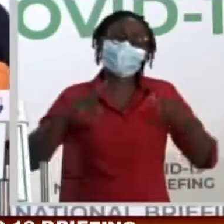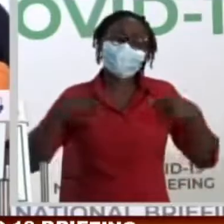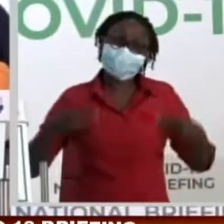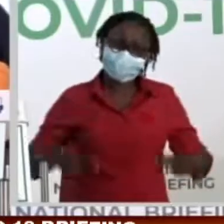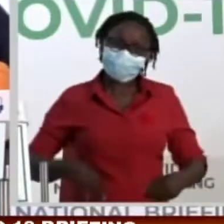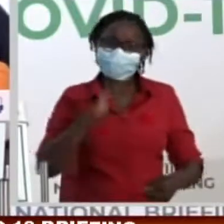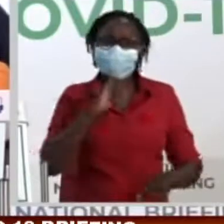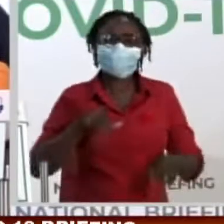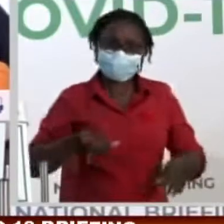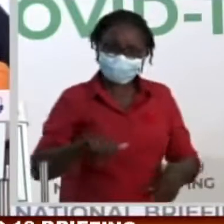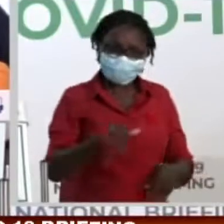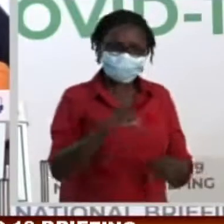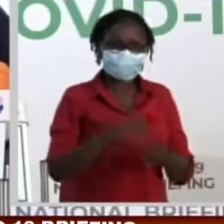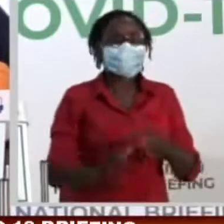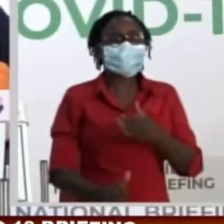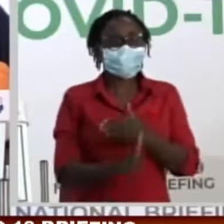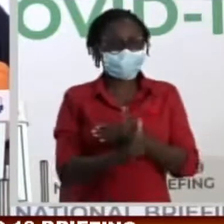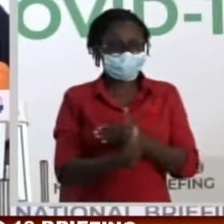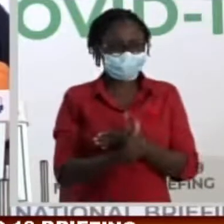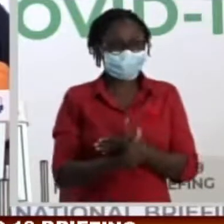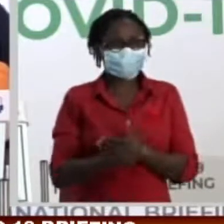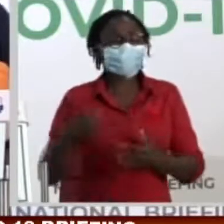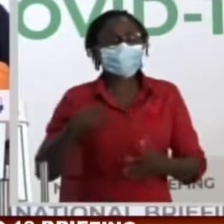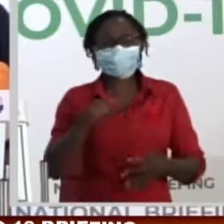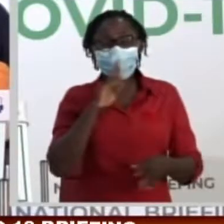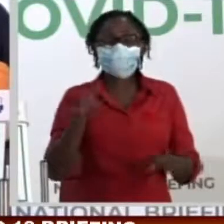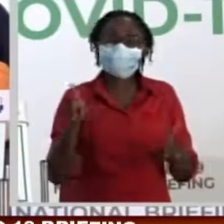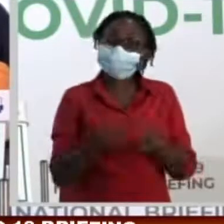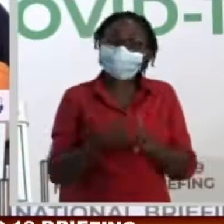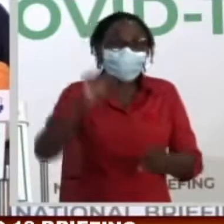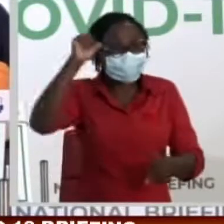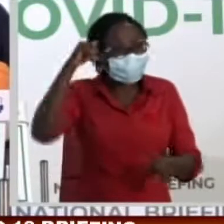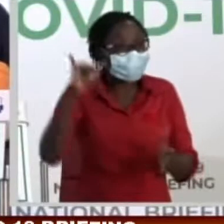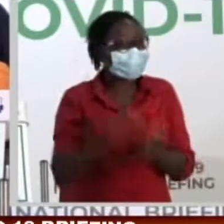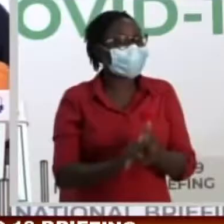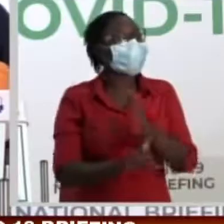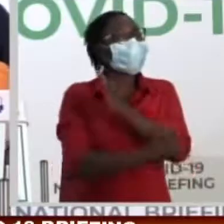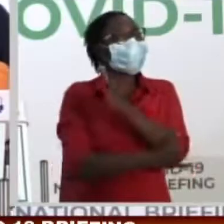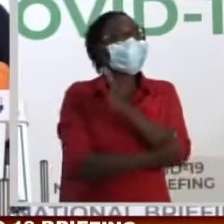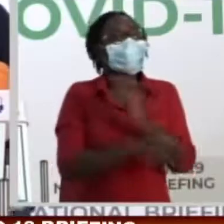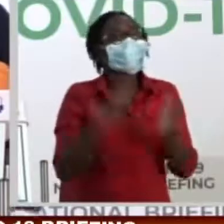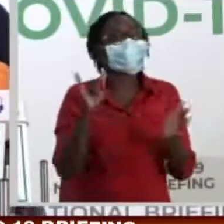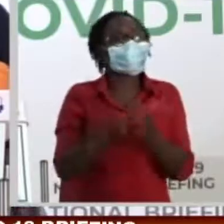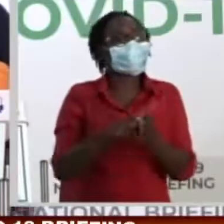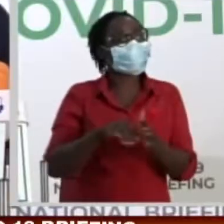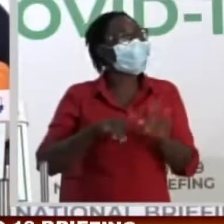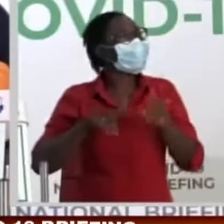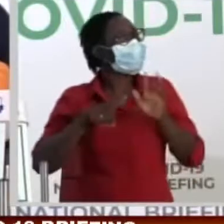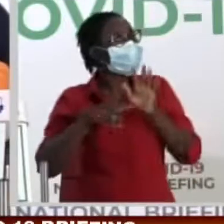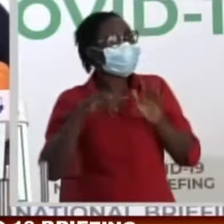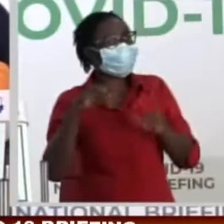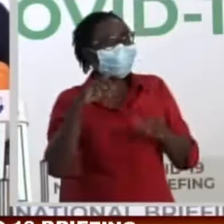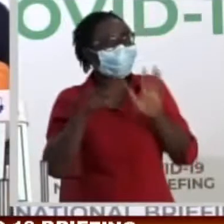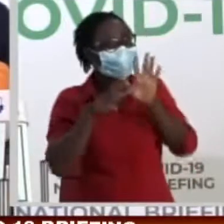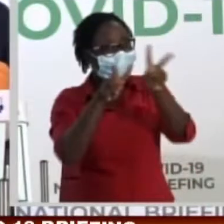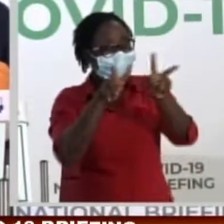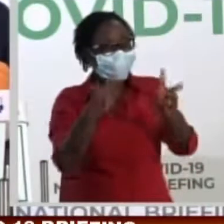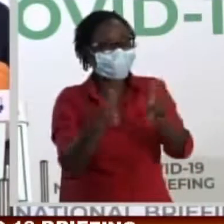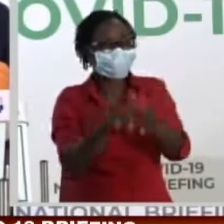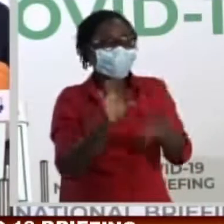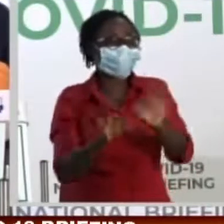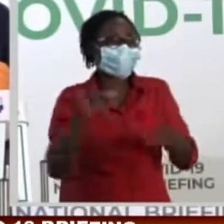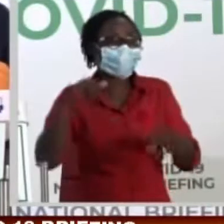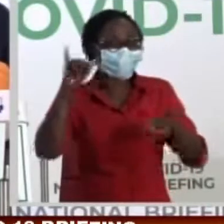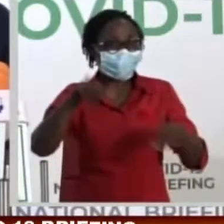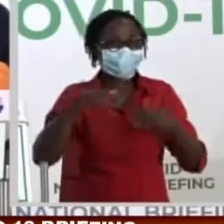virus. We are also reminded that countries that appear to have overcome the pandemic